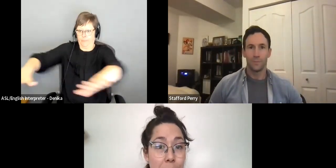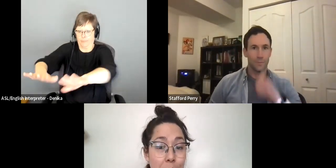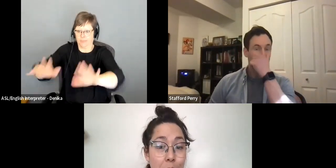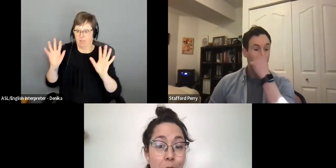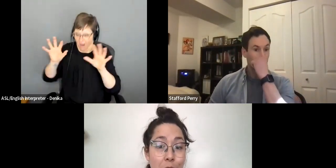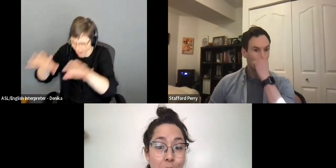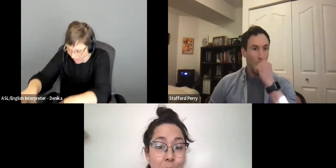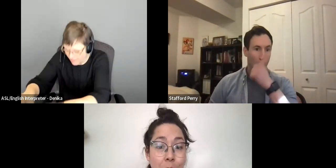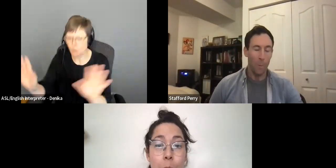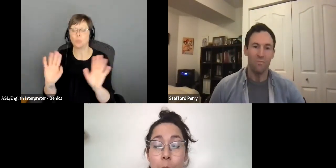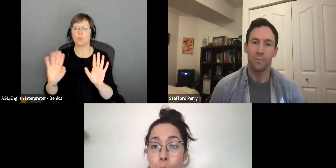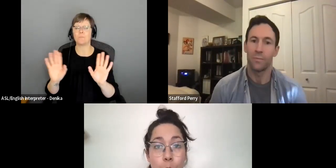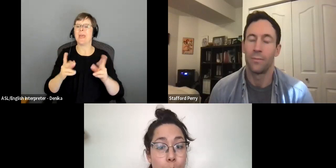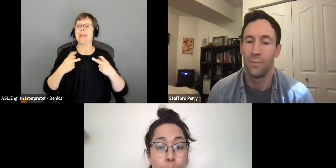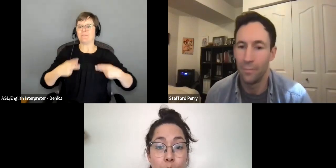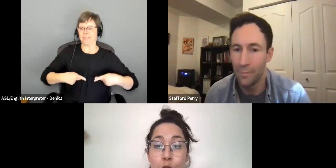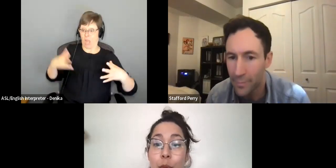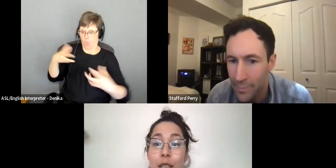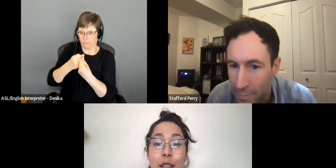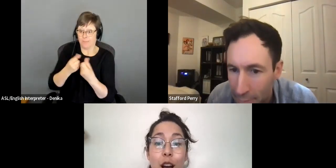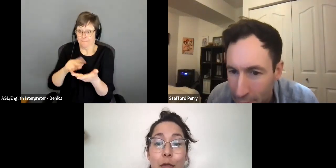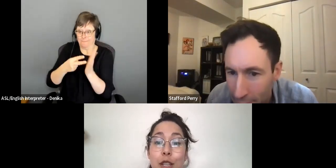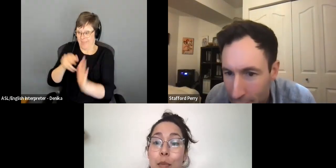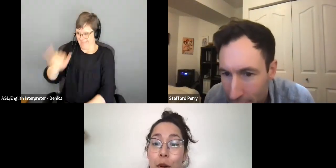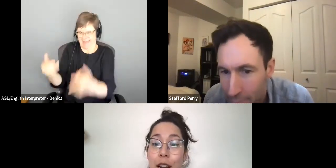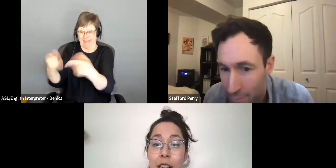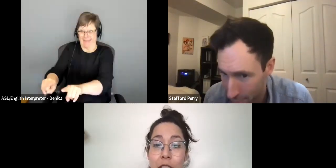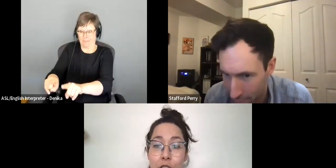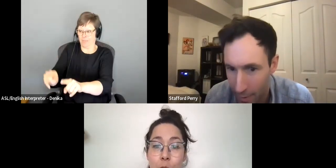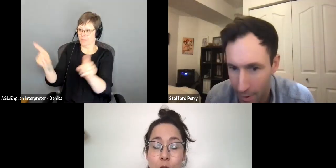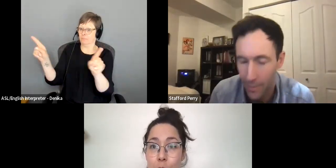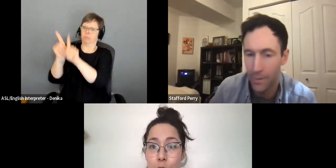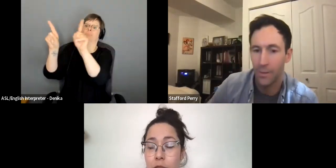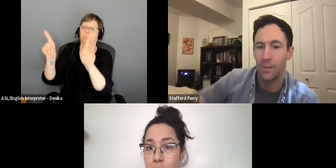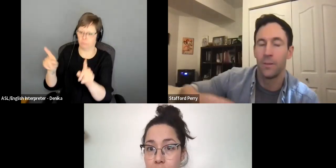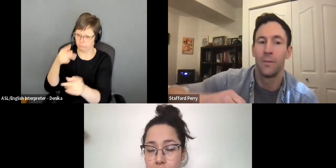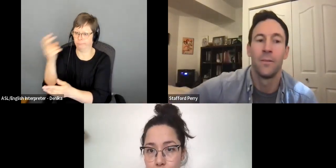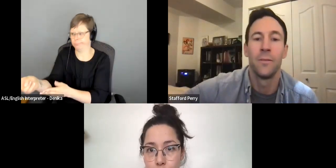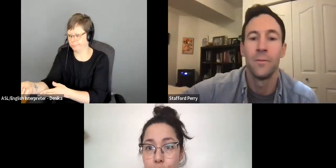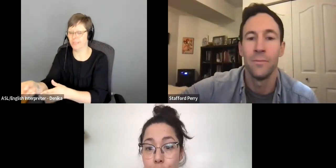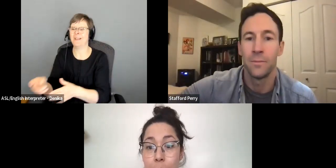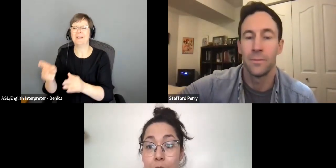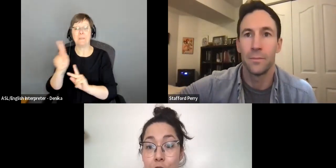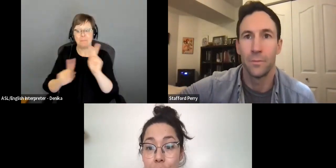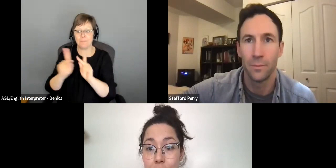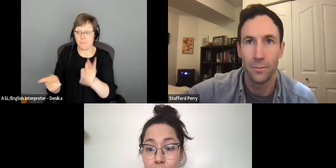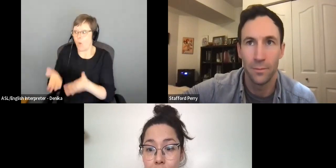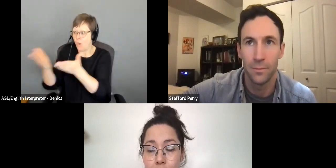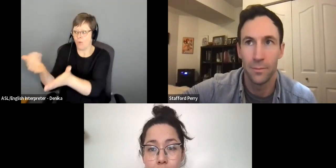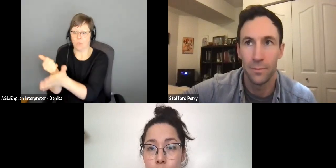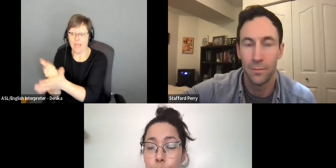With a physical collision, humans tend to offer support and attention where the support is needed. So the person who's been